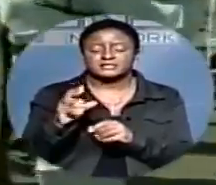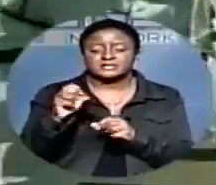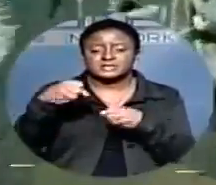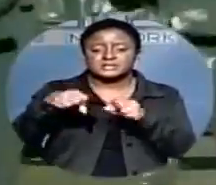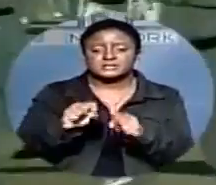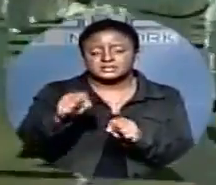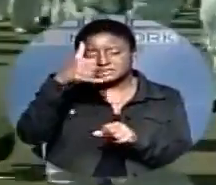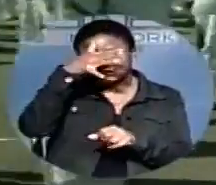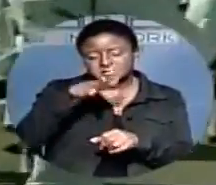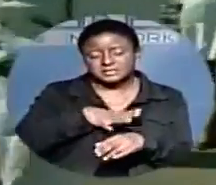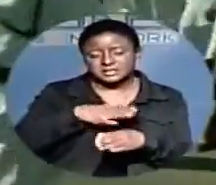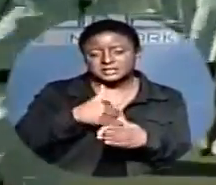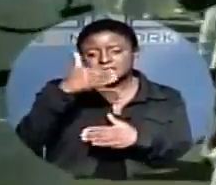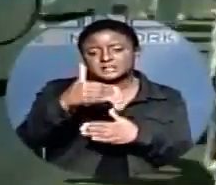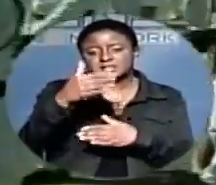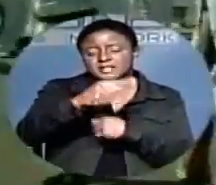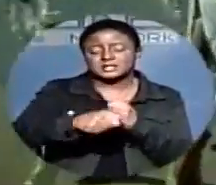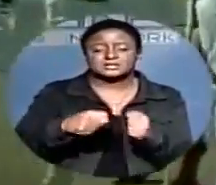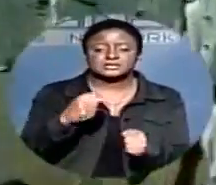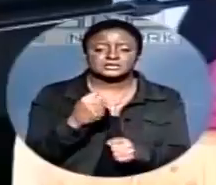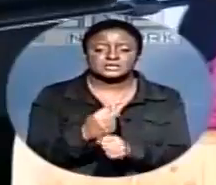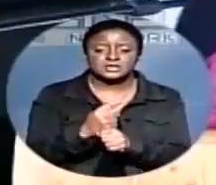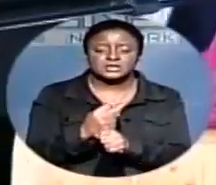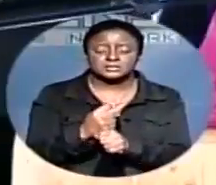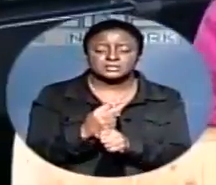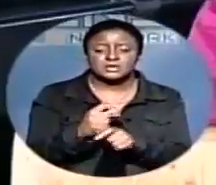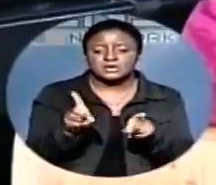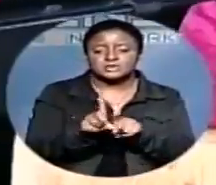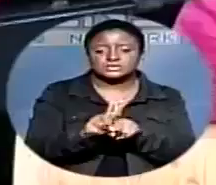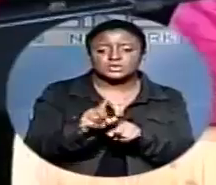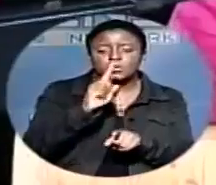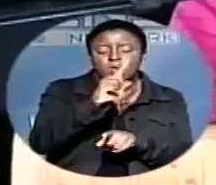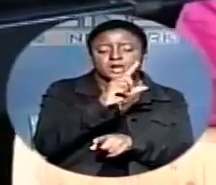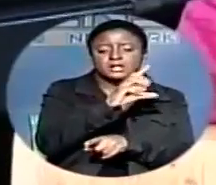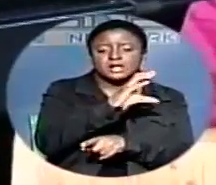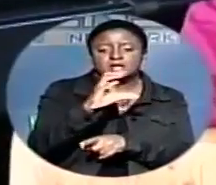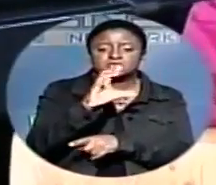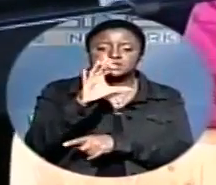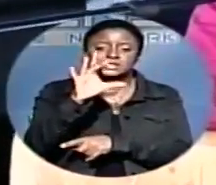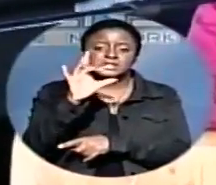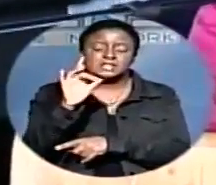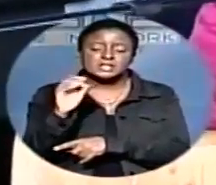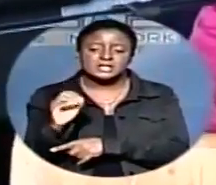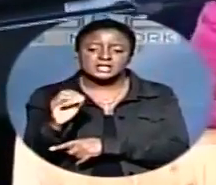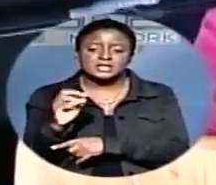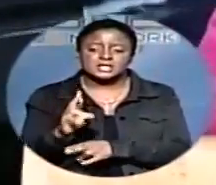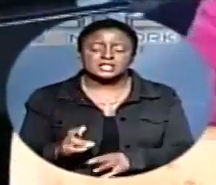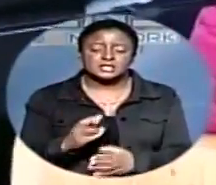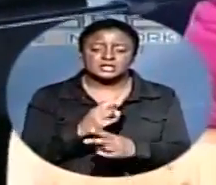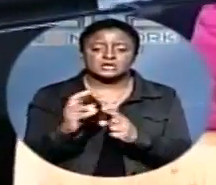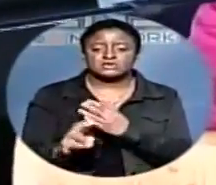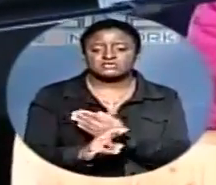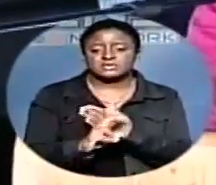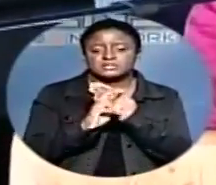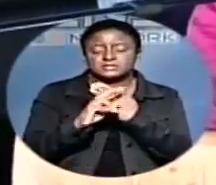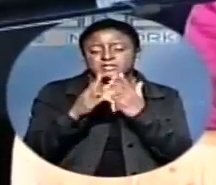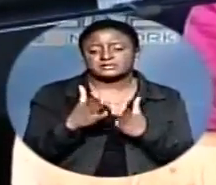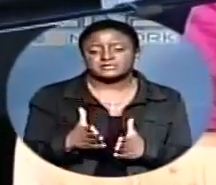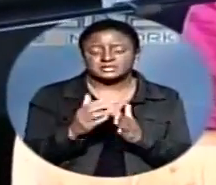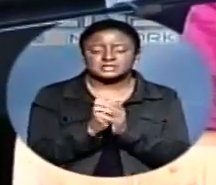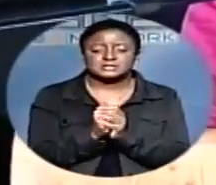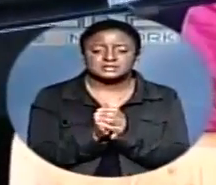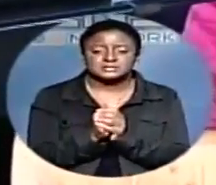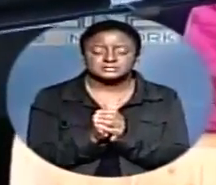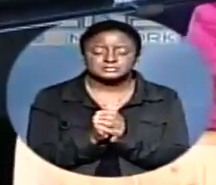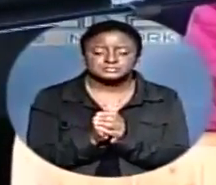Defense Force Reserve, which will comprise of 180 reservists. We have engaged the government of the Dominican Republic on the matter of their nationals